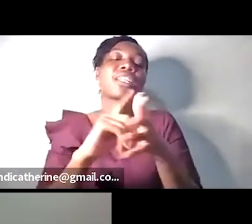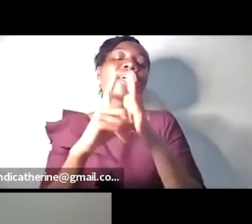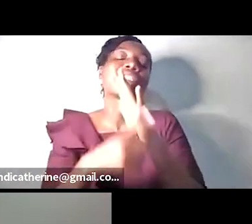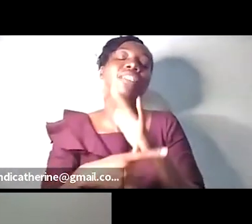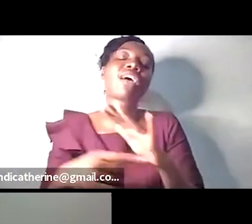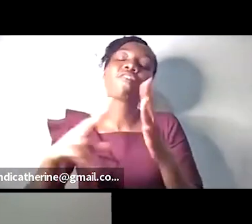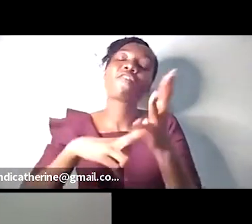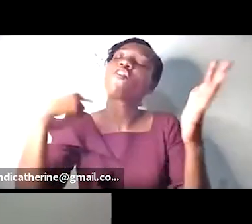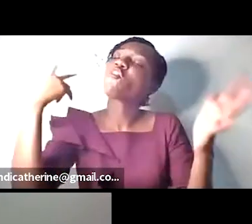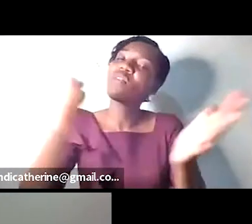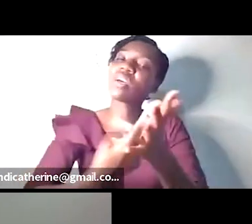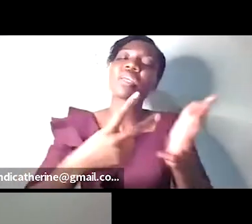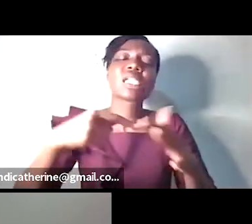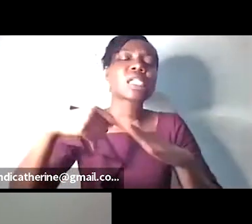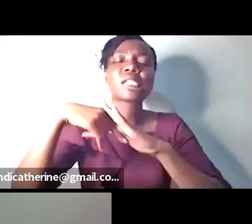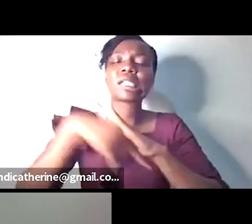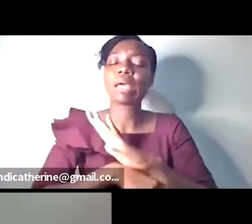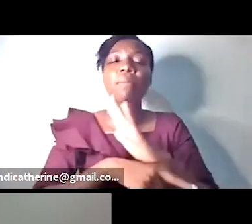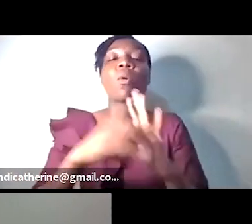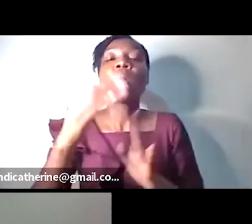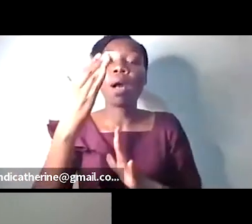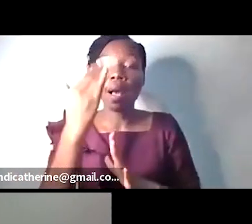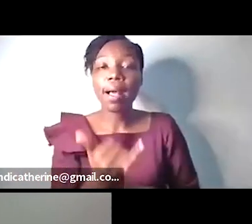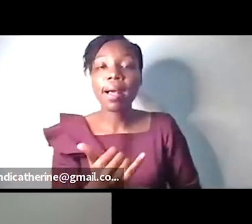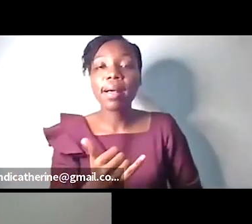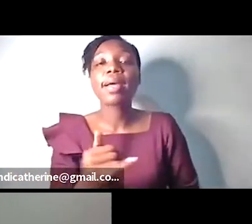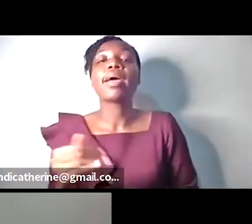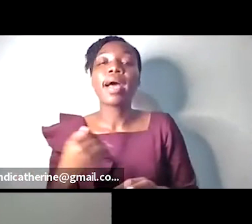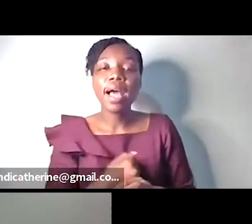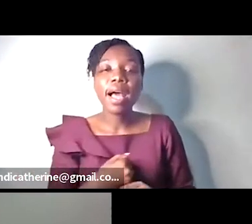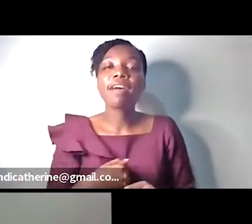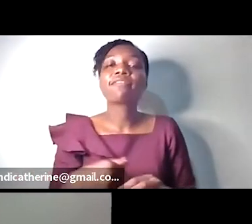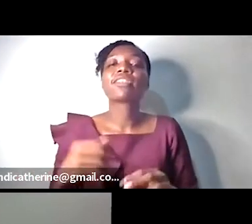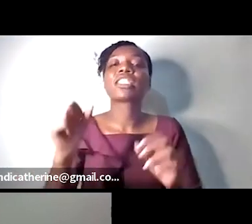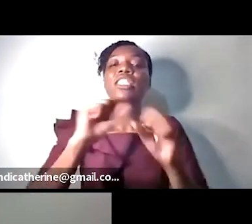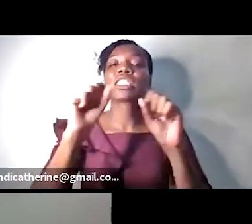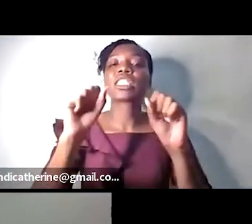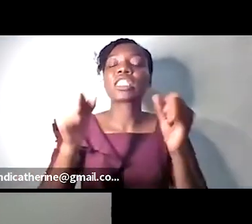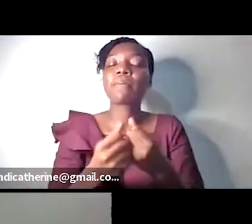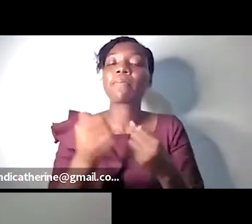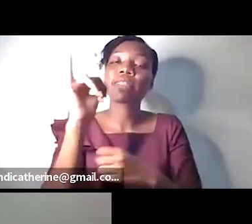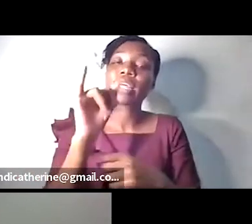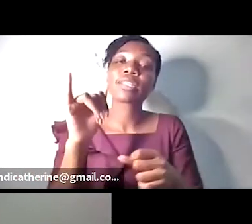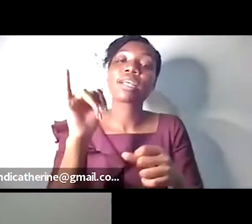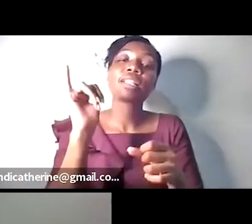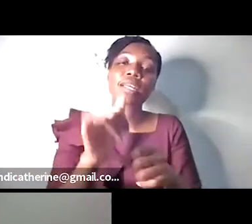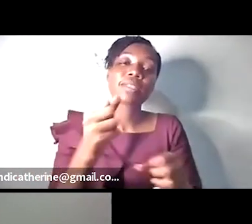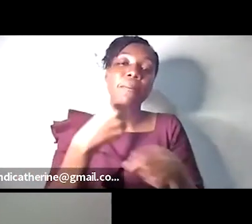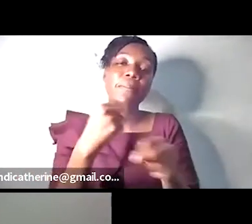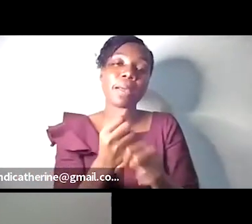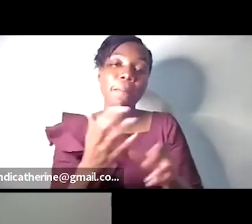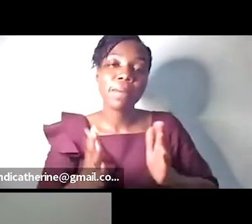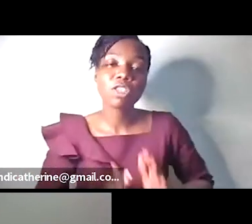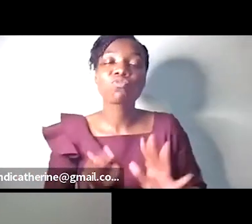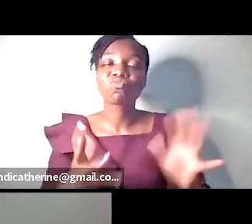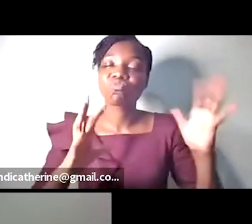a form of imposter syndrome that feeds by affirmation, appreciation, and adoration. And